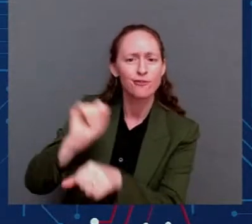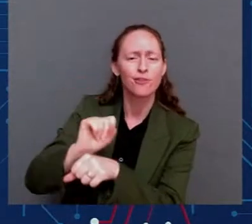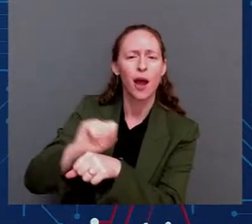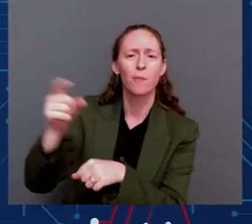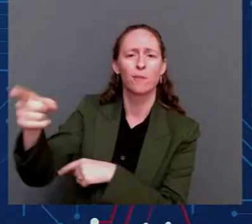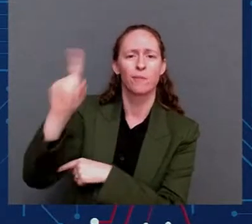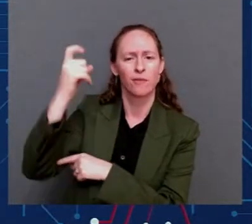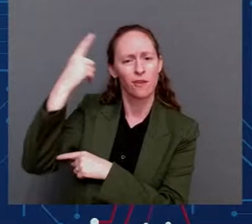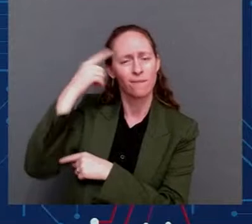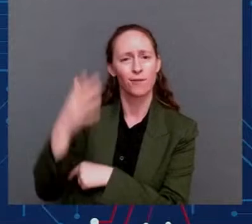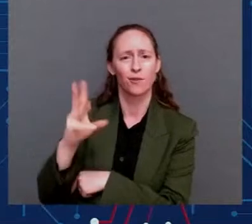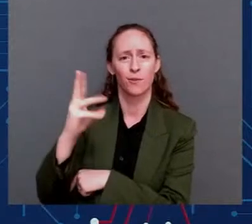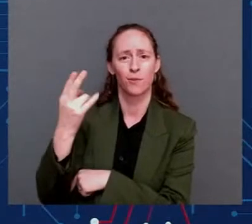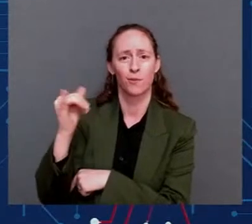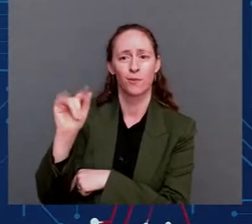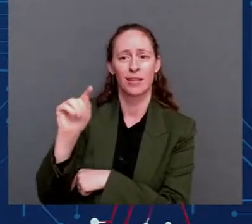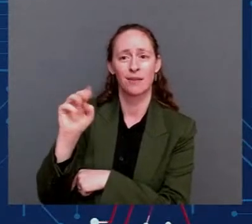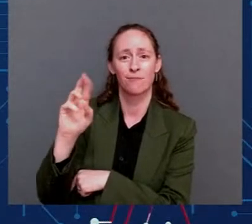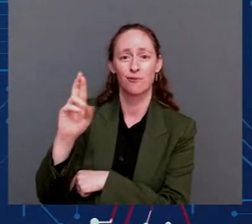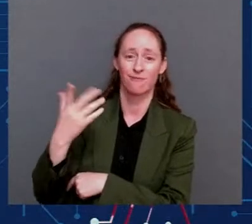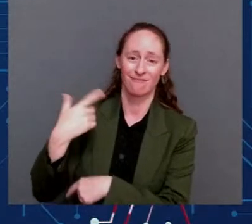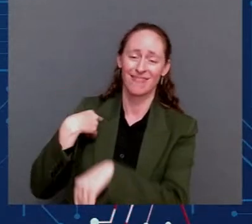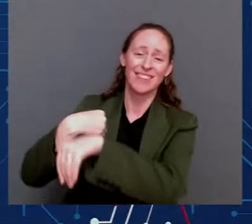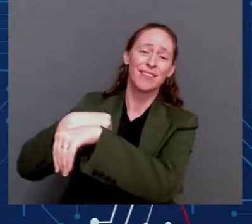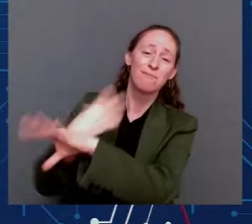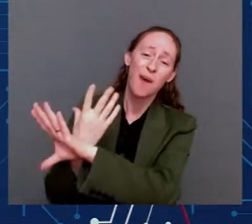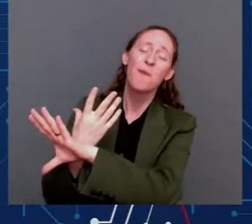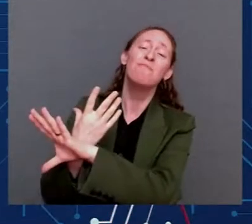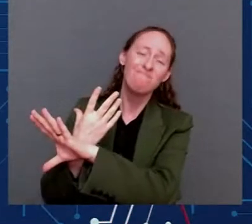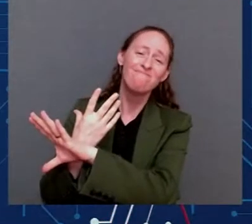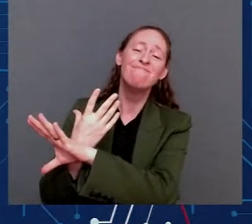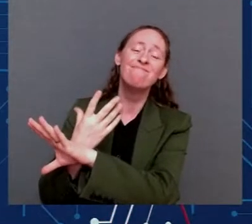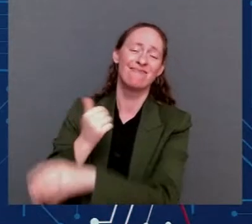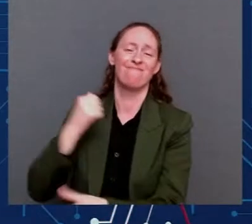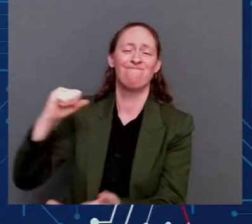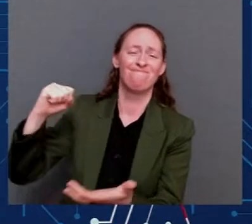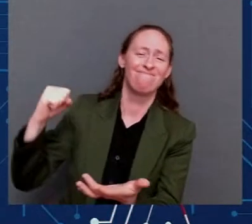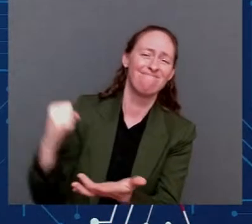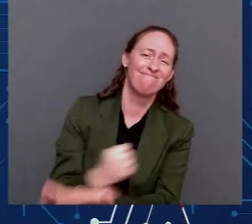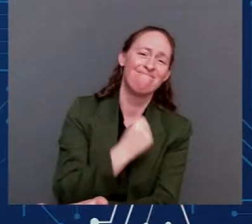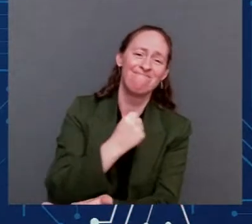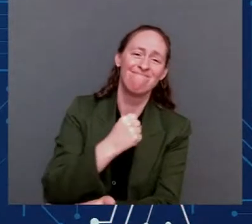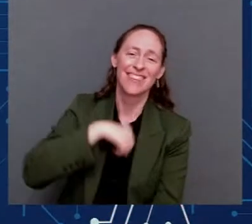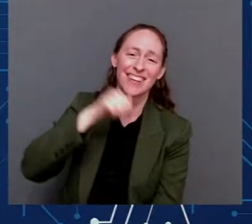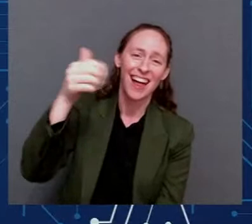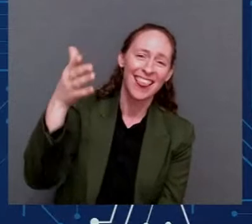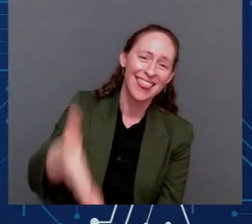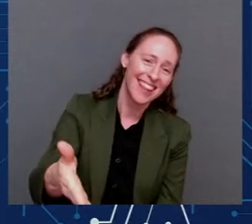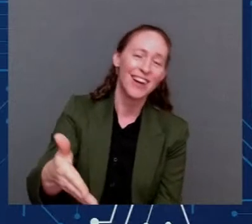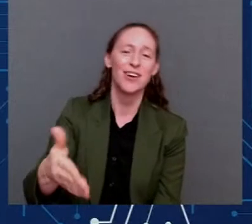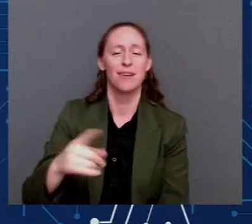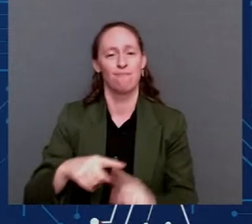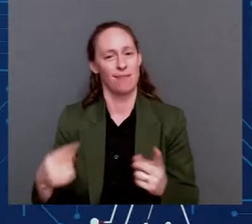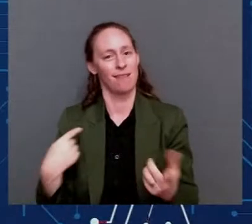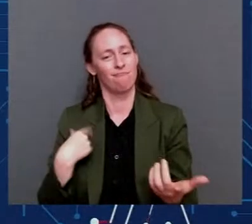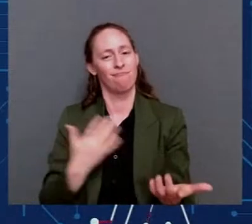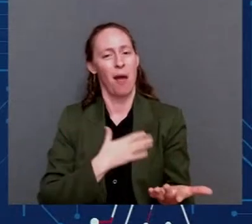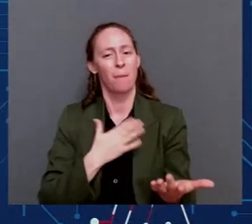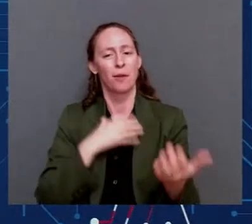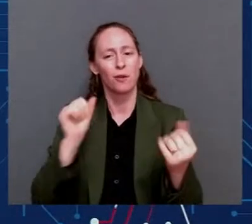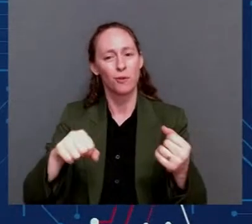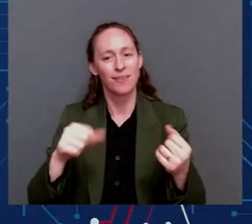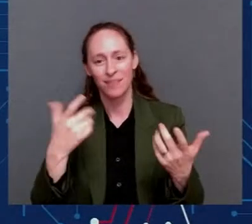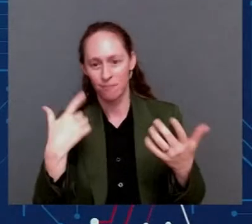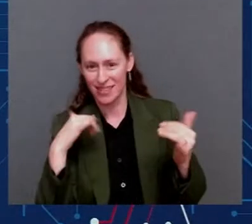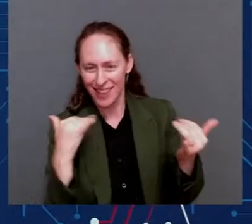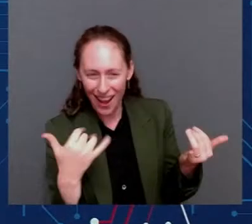we were there in person, but we're in Washington right now working on some other major legislation with my great colleague, Senator Stabenow,